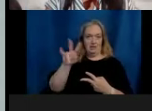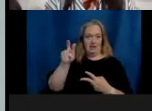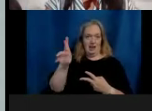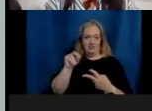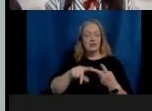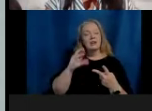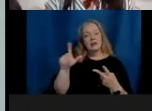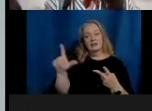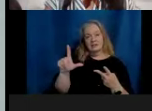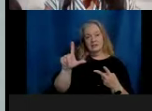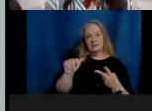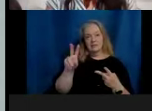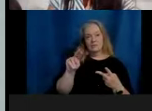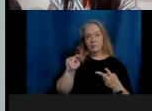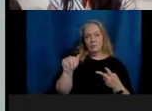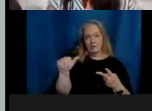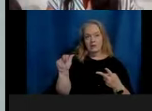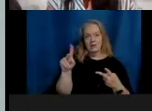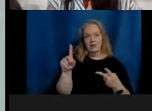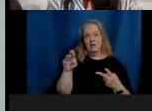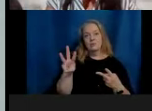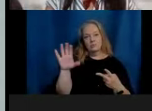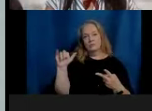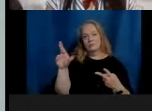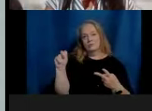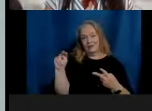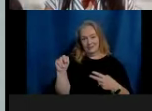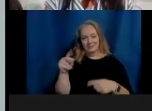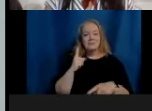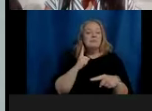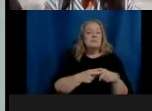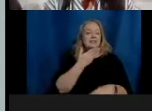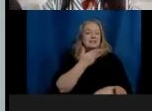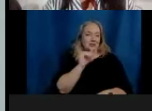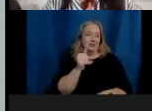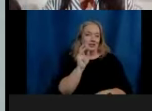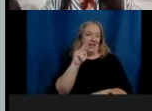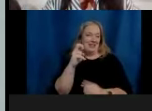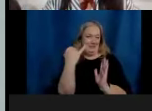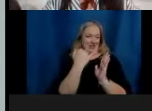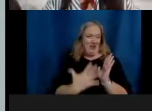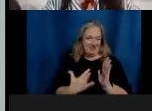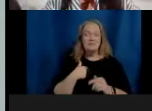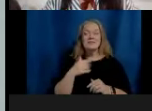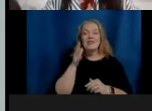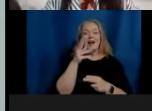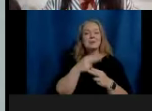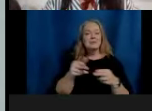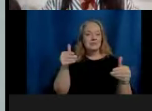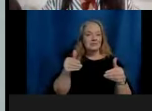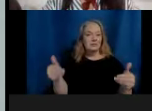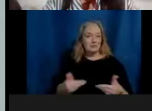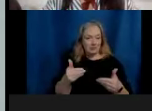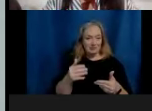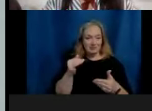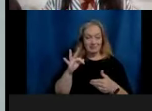ASL interpretation. And of course, Jasmine next to me. I'd like to give a little introduction to anybody